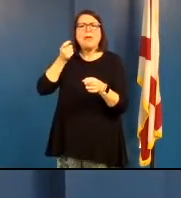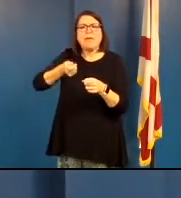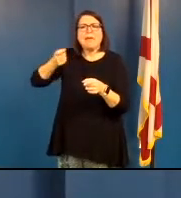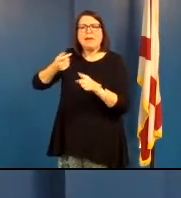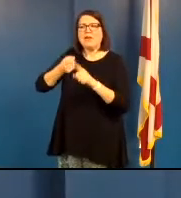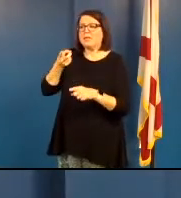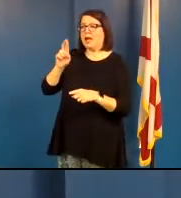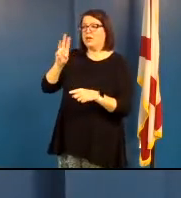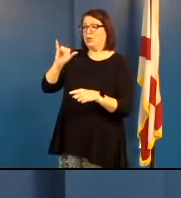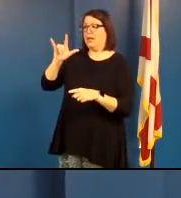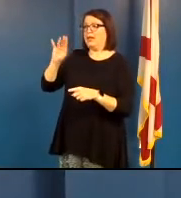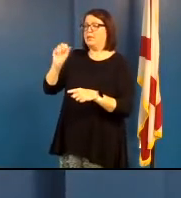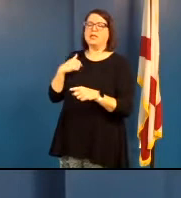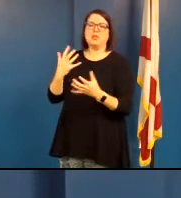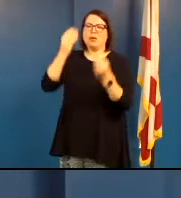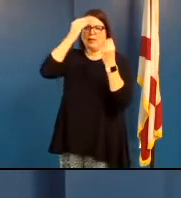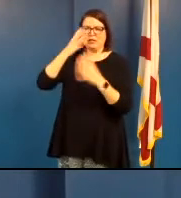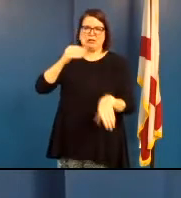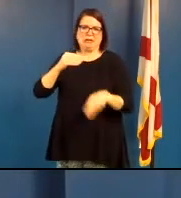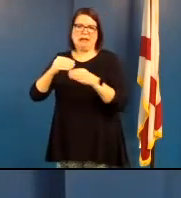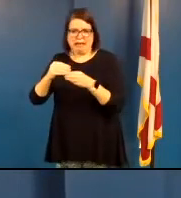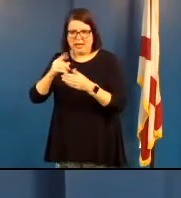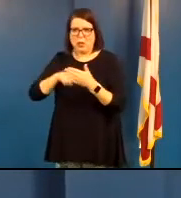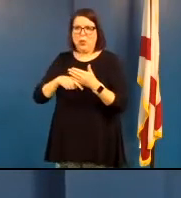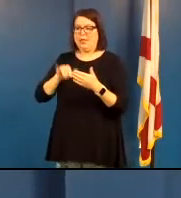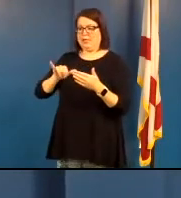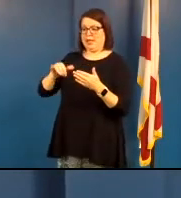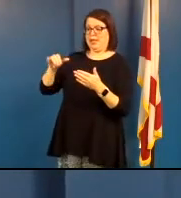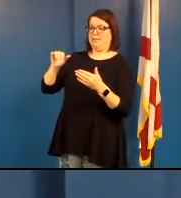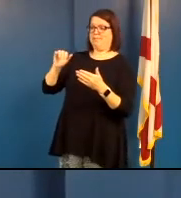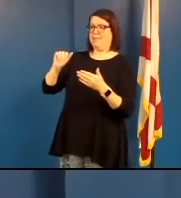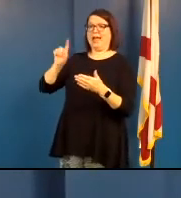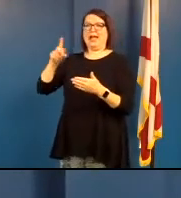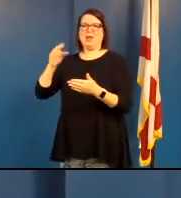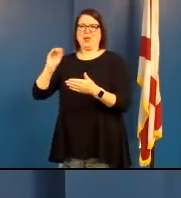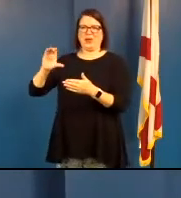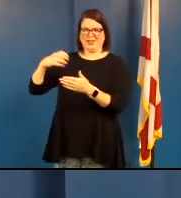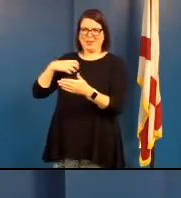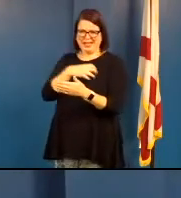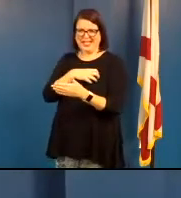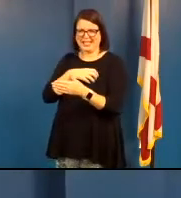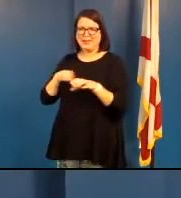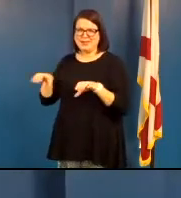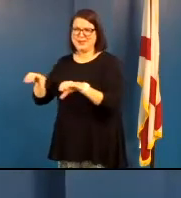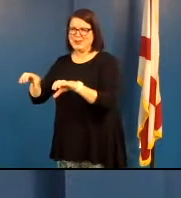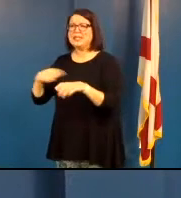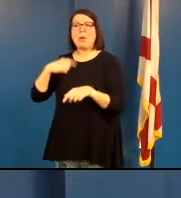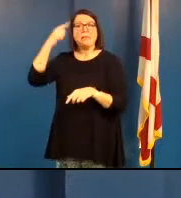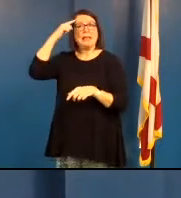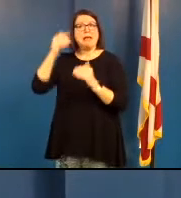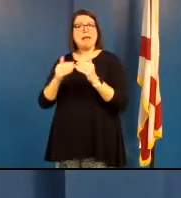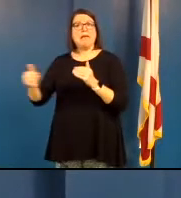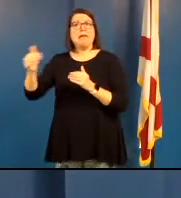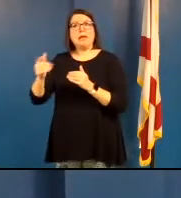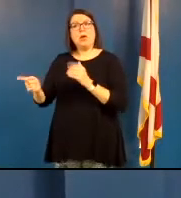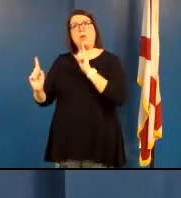that. And if you all had any questions now, happy to answer them. But otherwise, I think probably in February timeframe, right, we would have a report